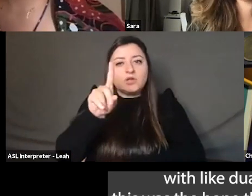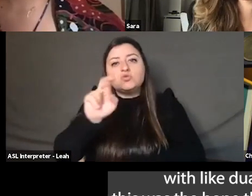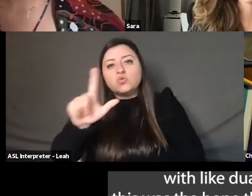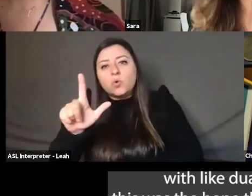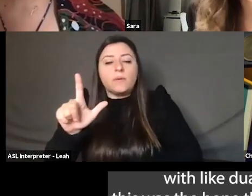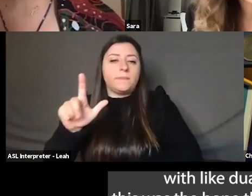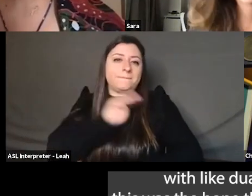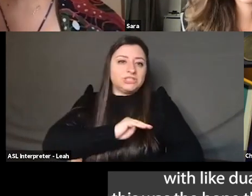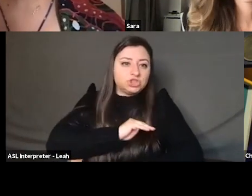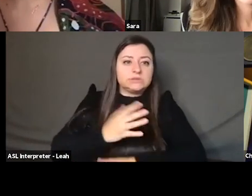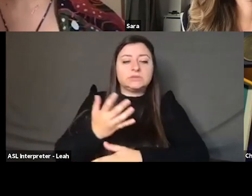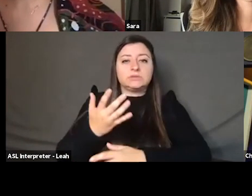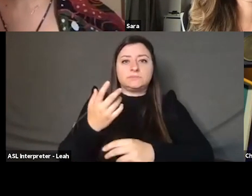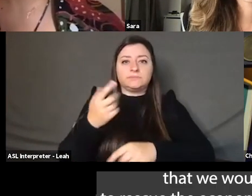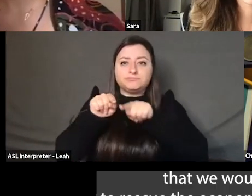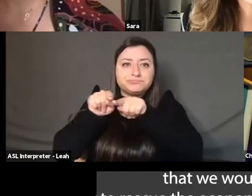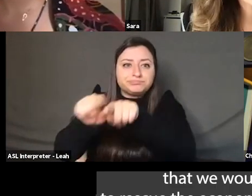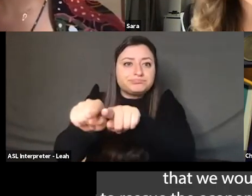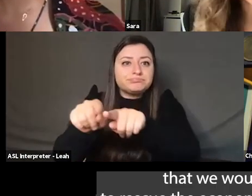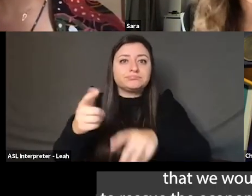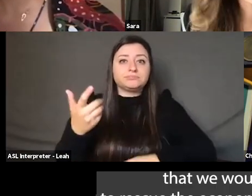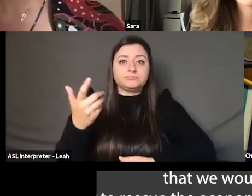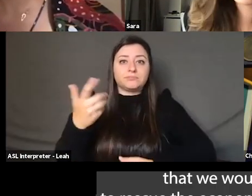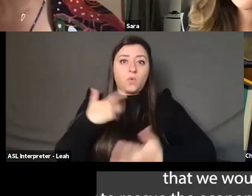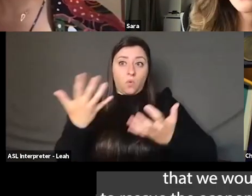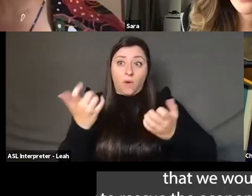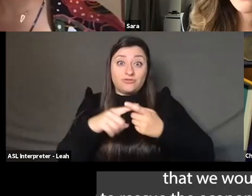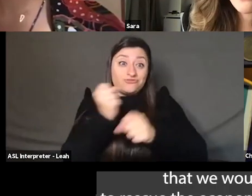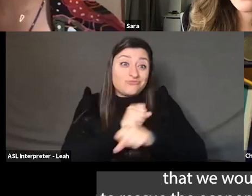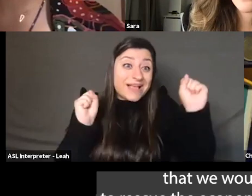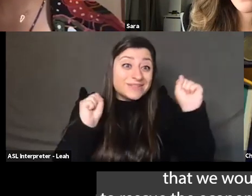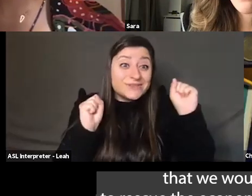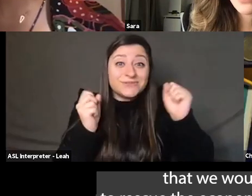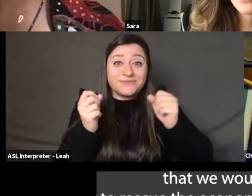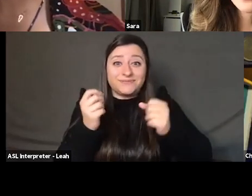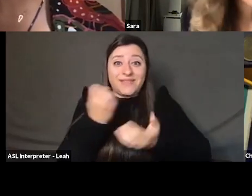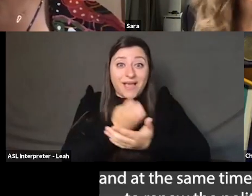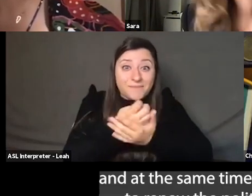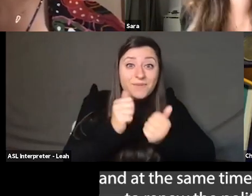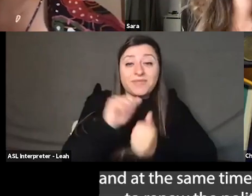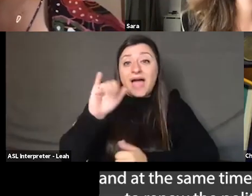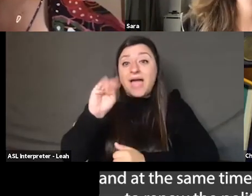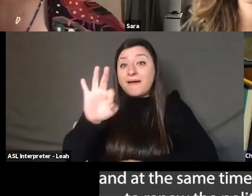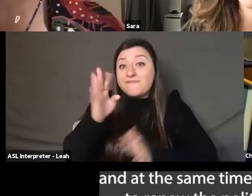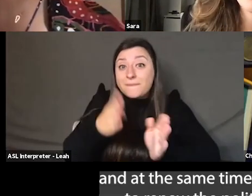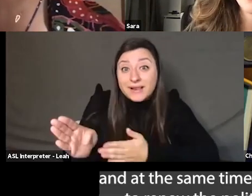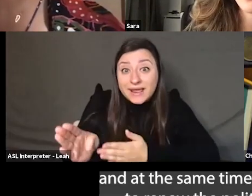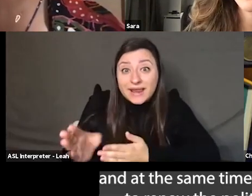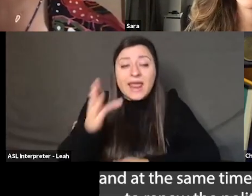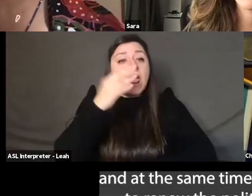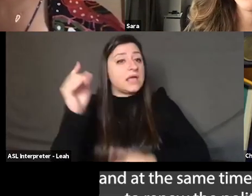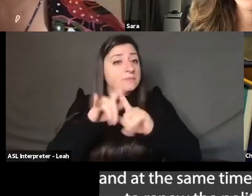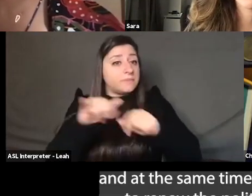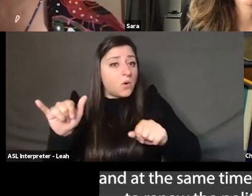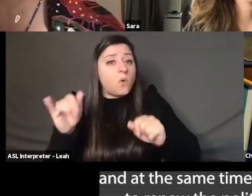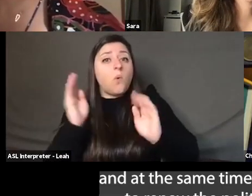was the hope that we would get that we would be able to rescue the economy with an IMF plan and at the same time organize elections